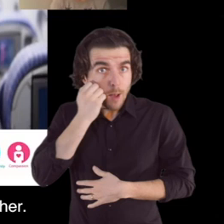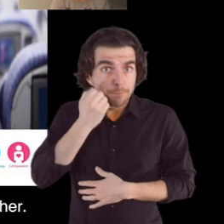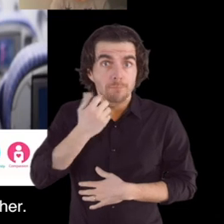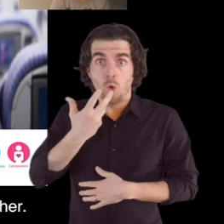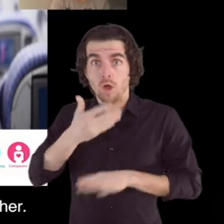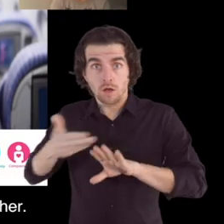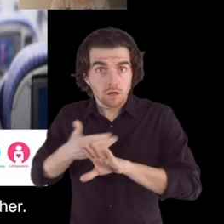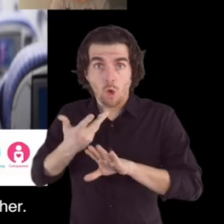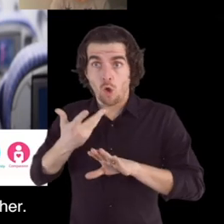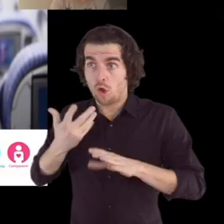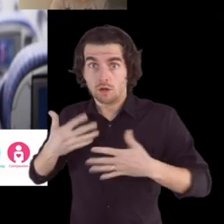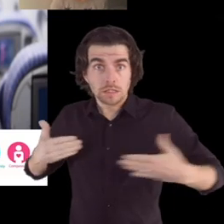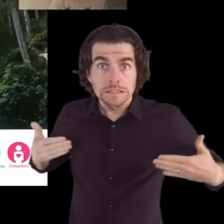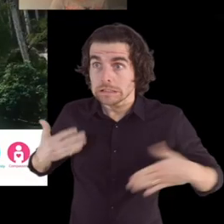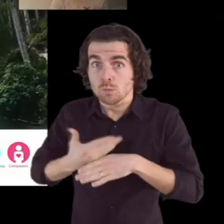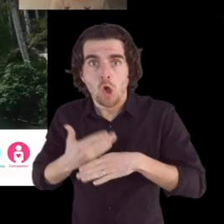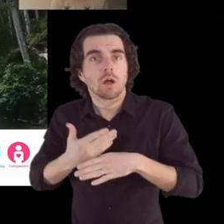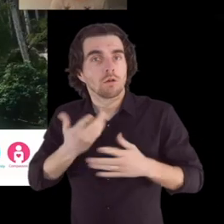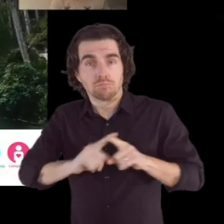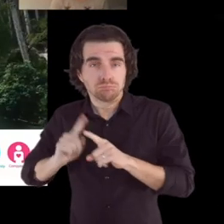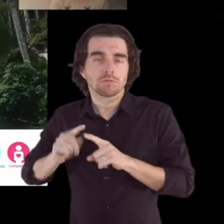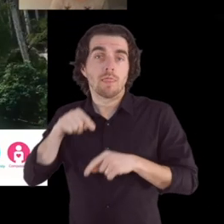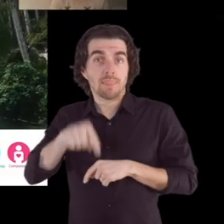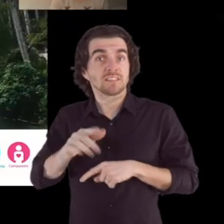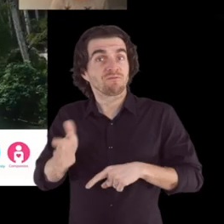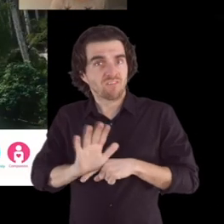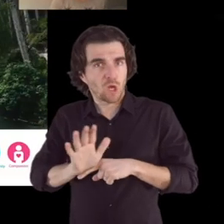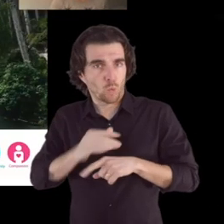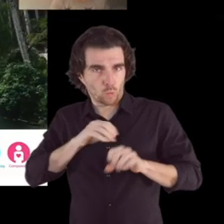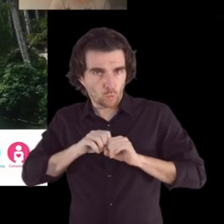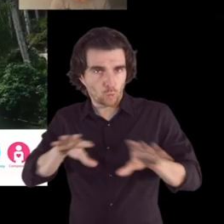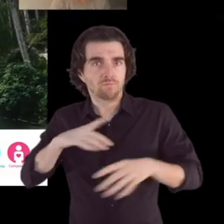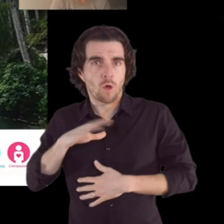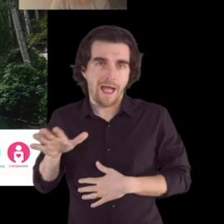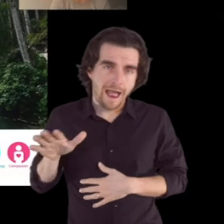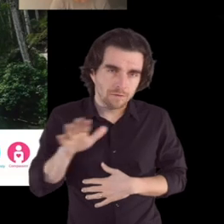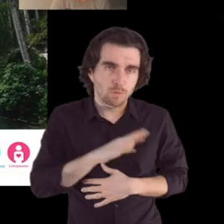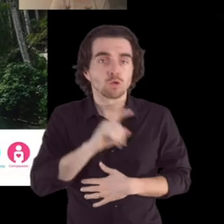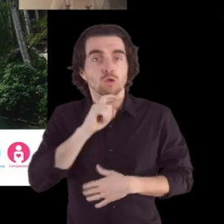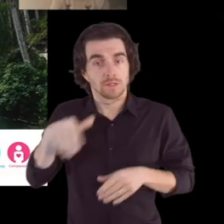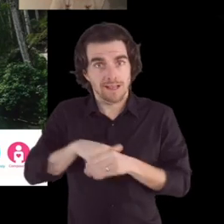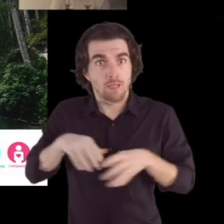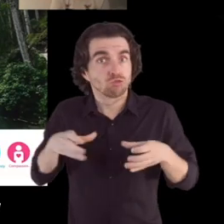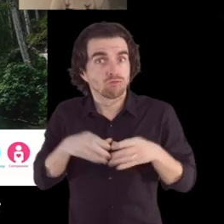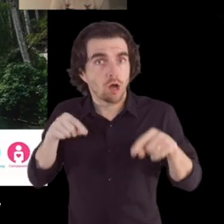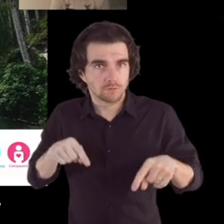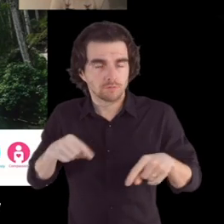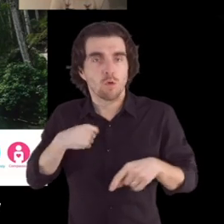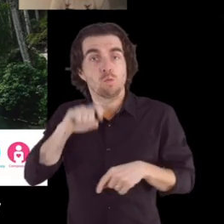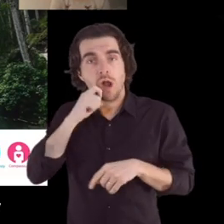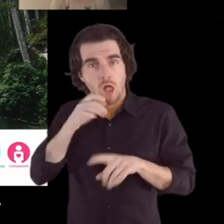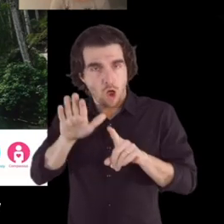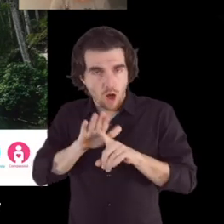need everybody to pull together. So this video, I suppose, is for anybody at all who works in the trust. So what we're going to